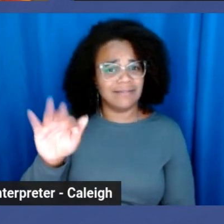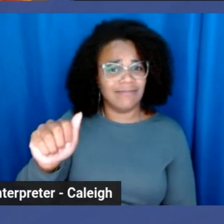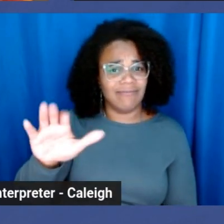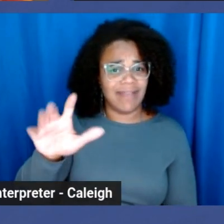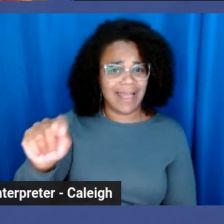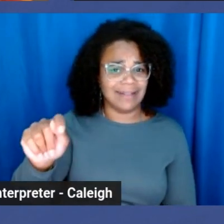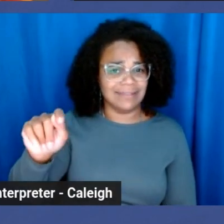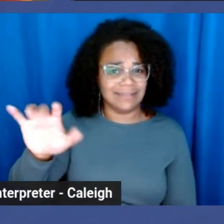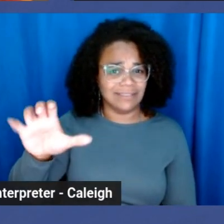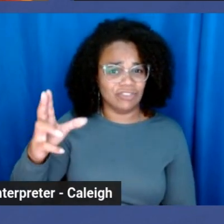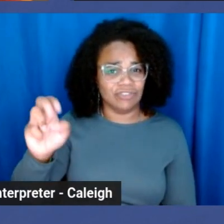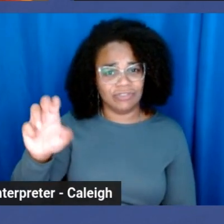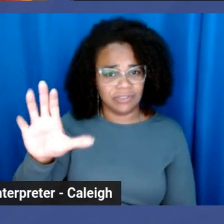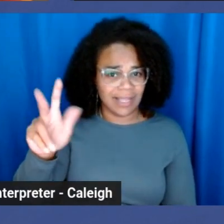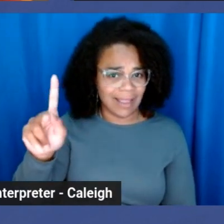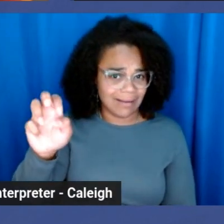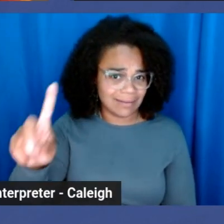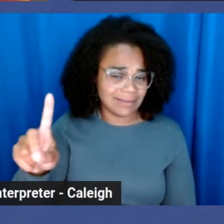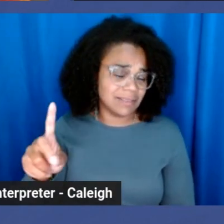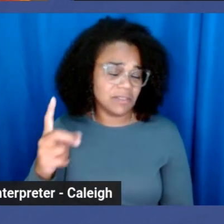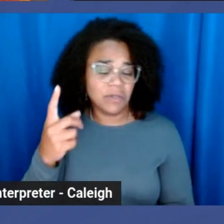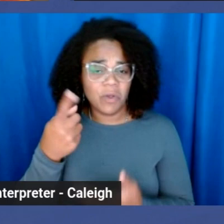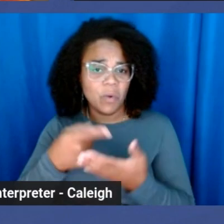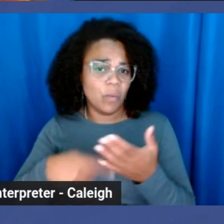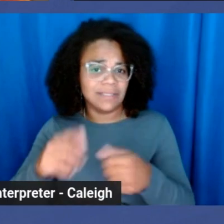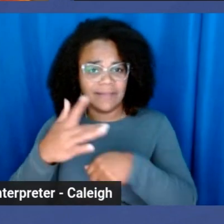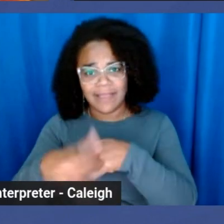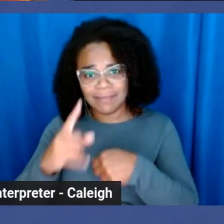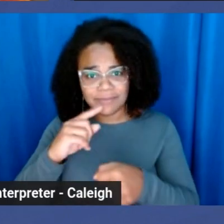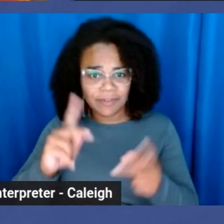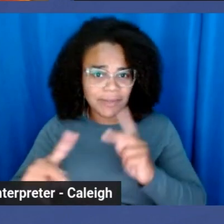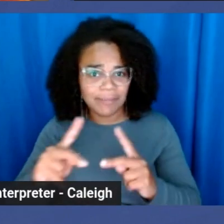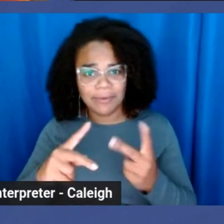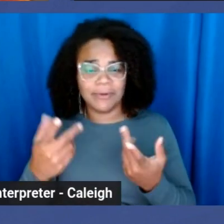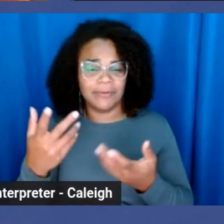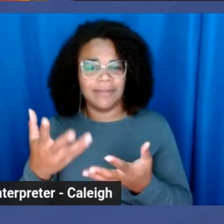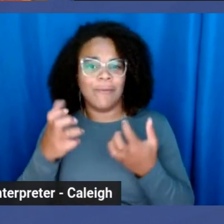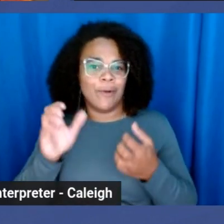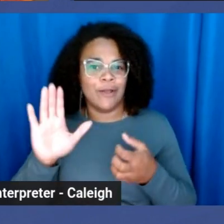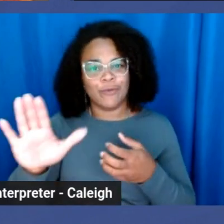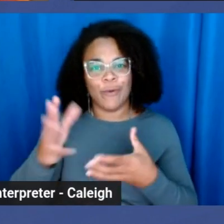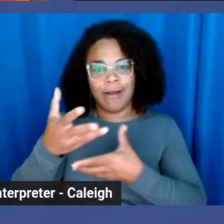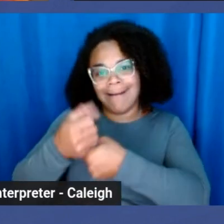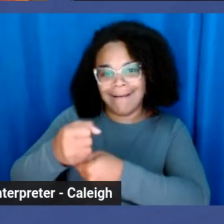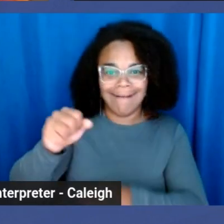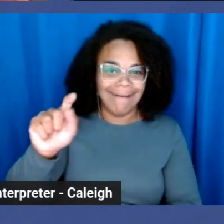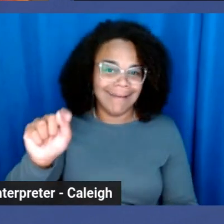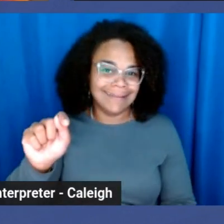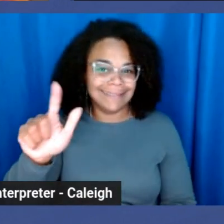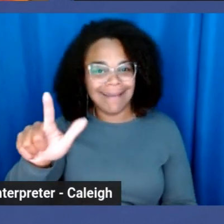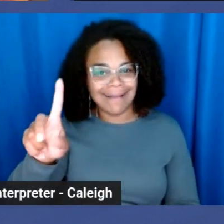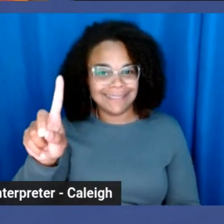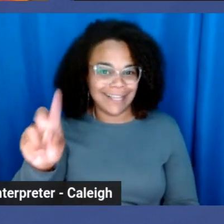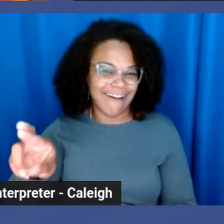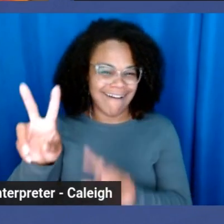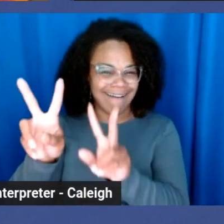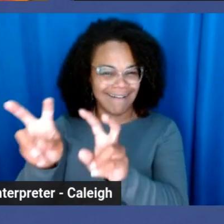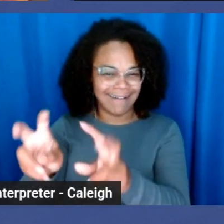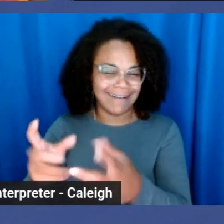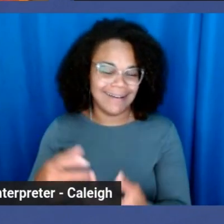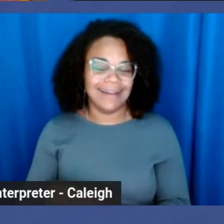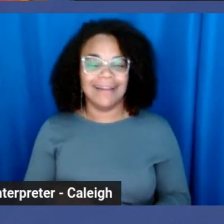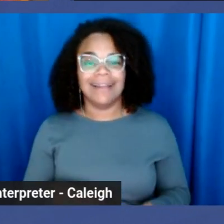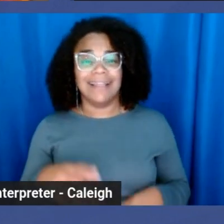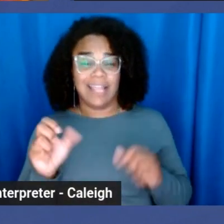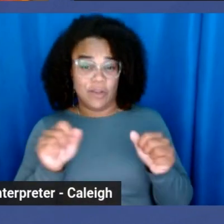is available for folks, kind of the TLDR. And I was wondering if you could speak a little bit more to some of the